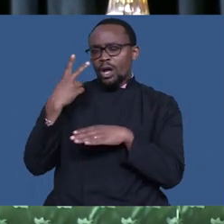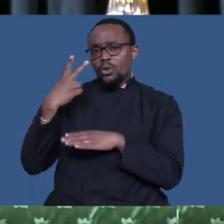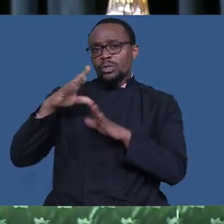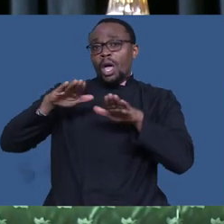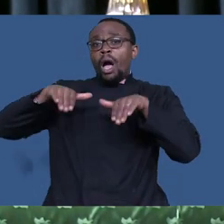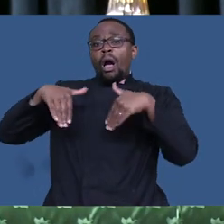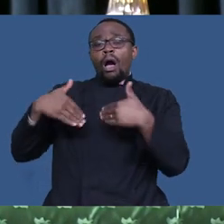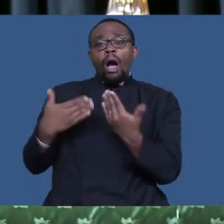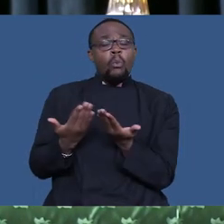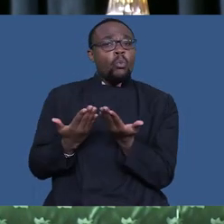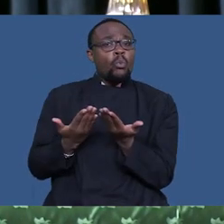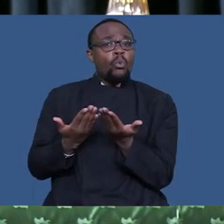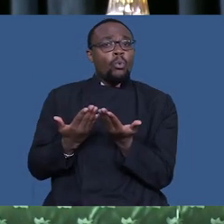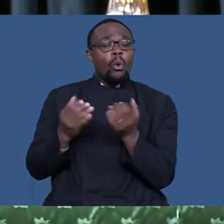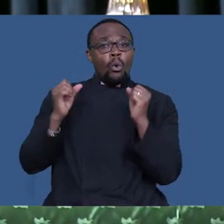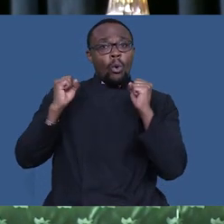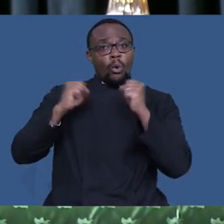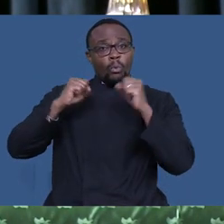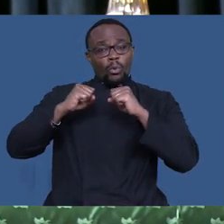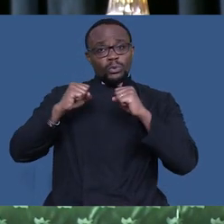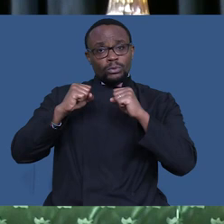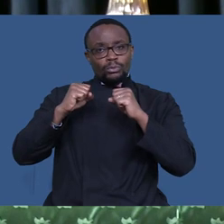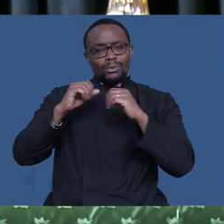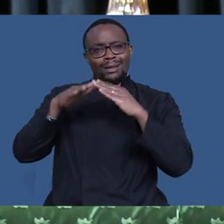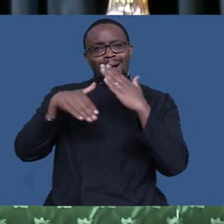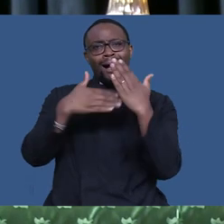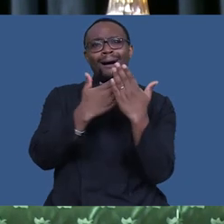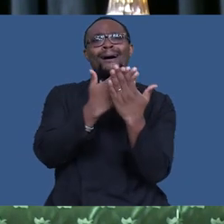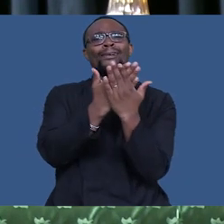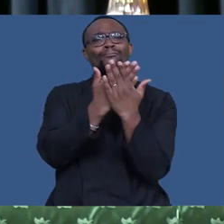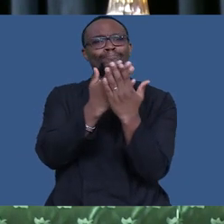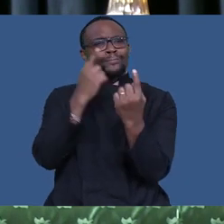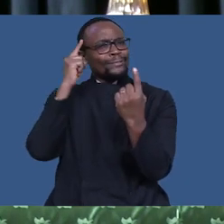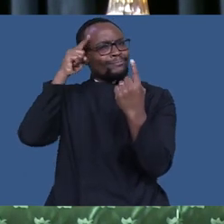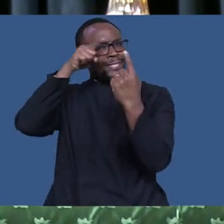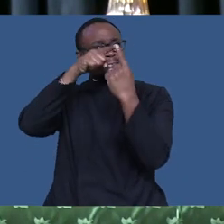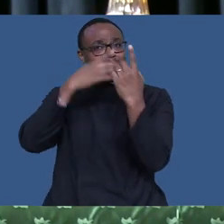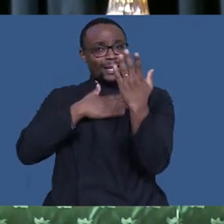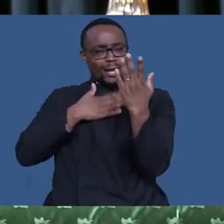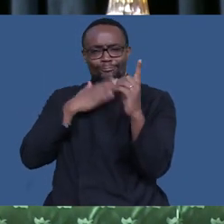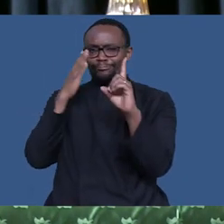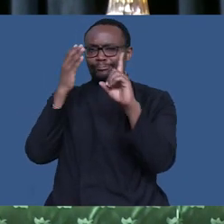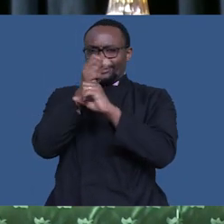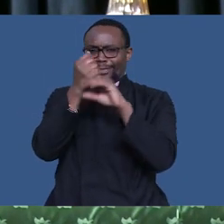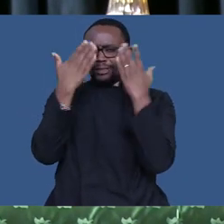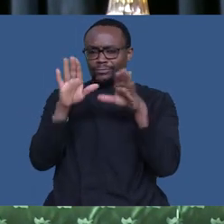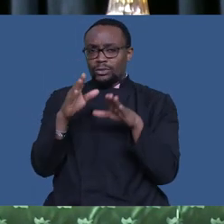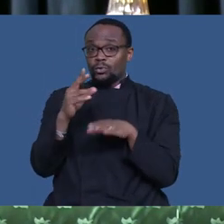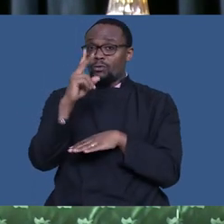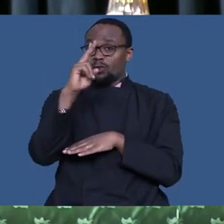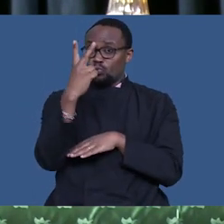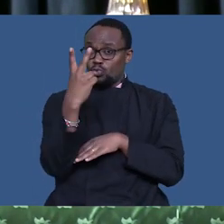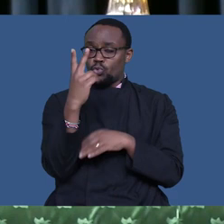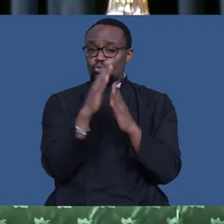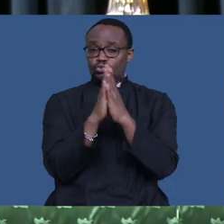how we can get to our destinies. We have considered two